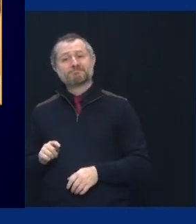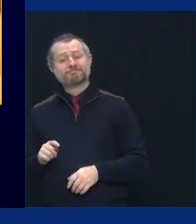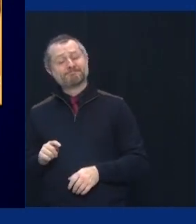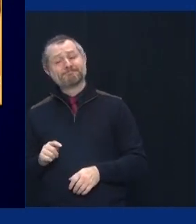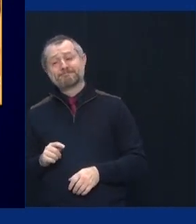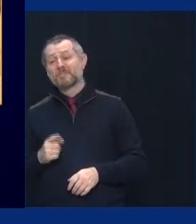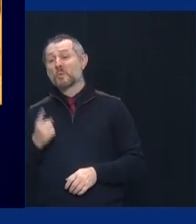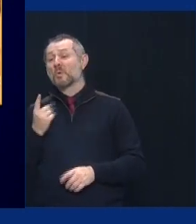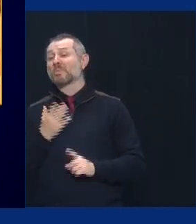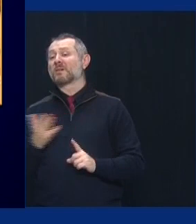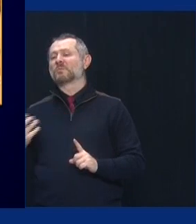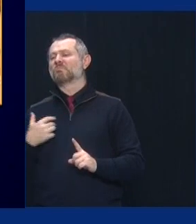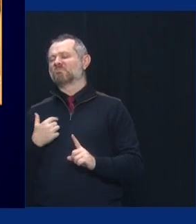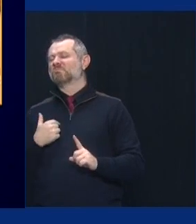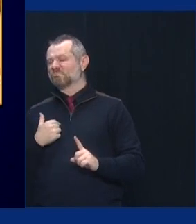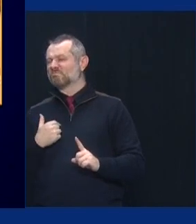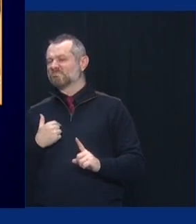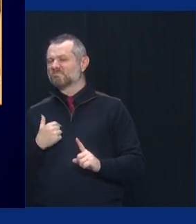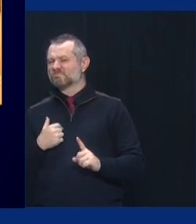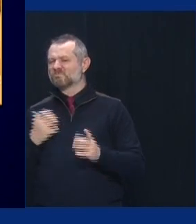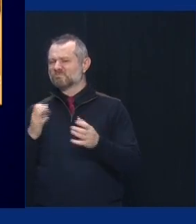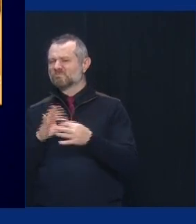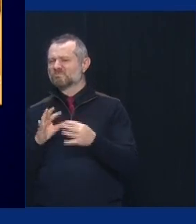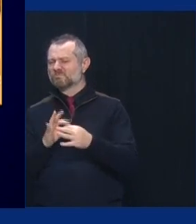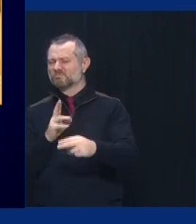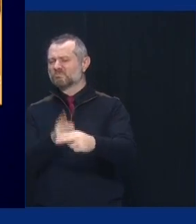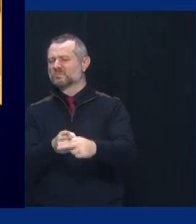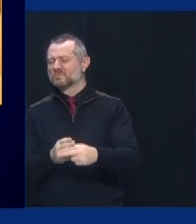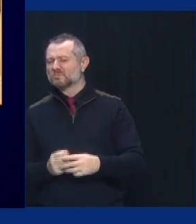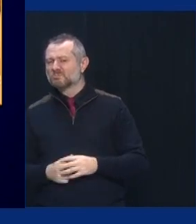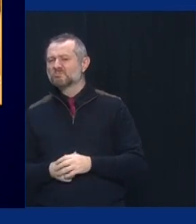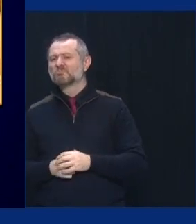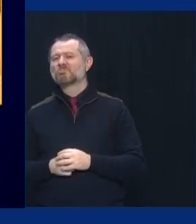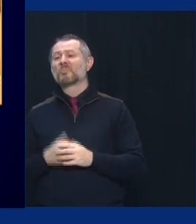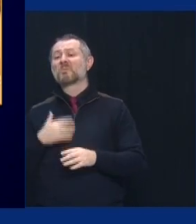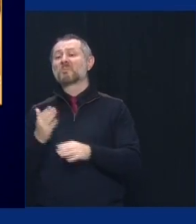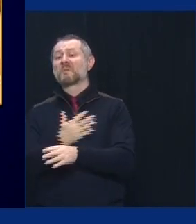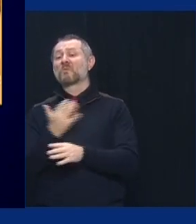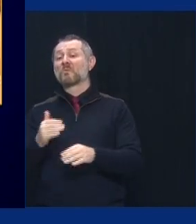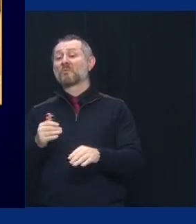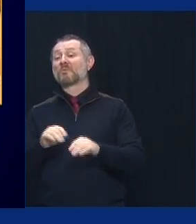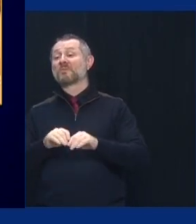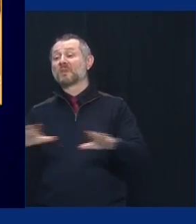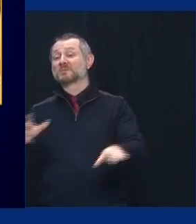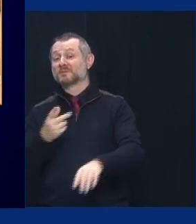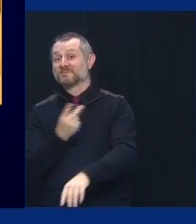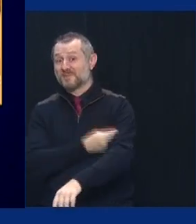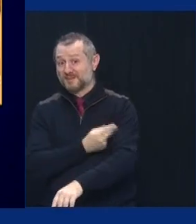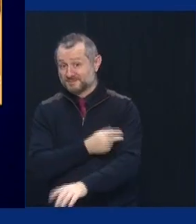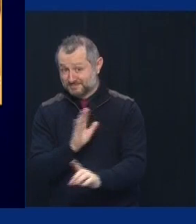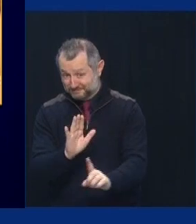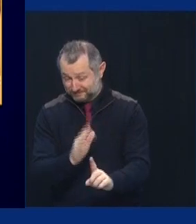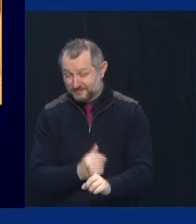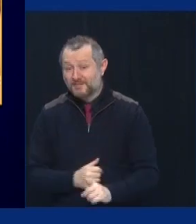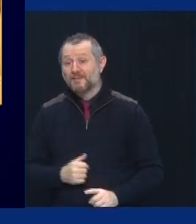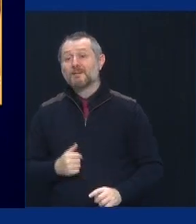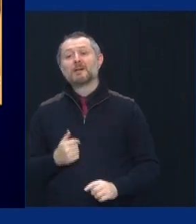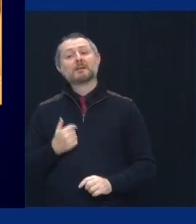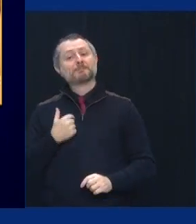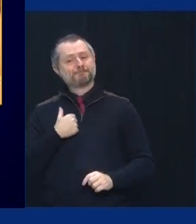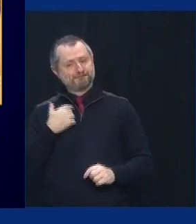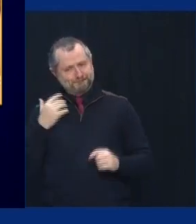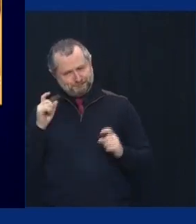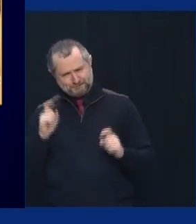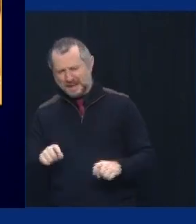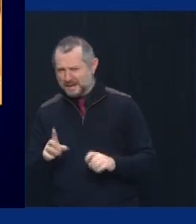going to need, in addition and before the dissemination of the vaccine, is really massive public